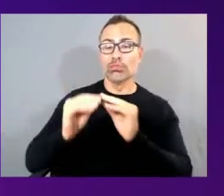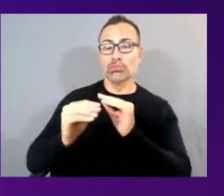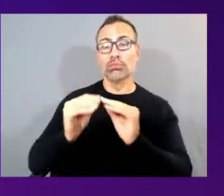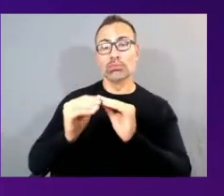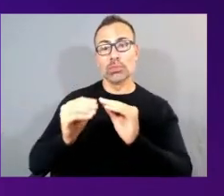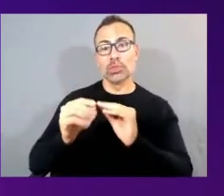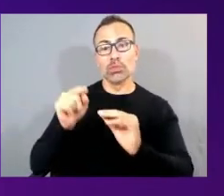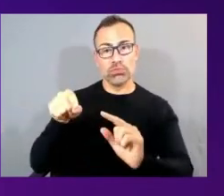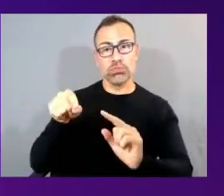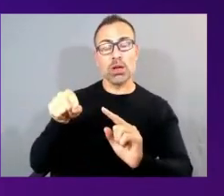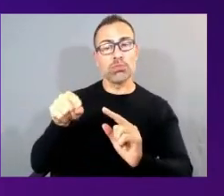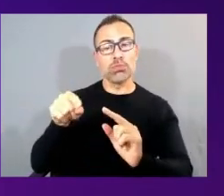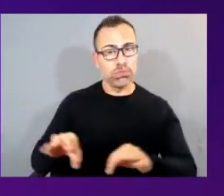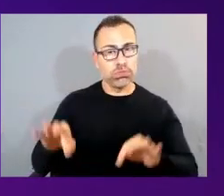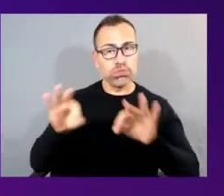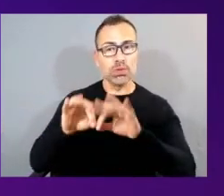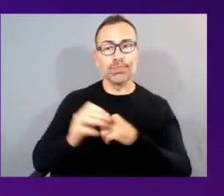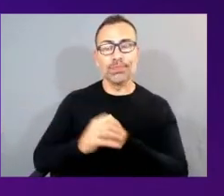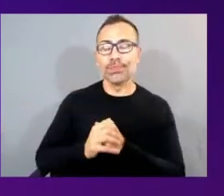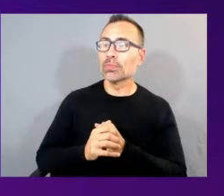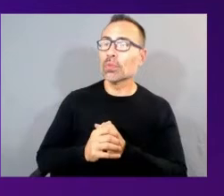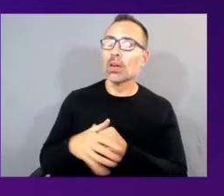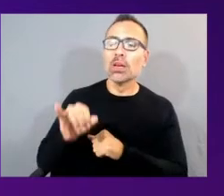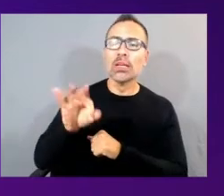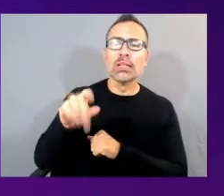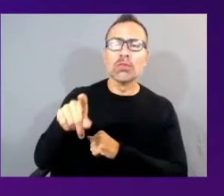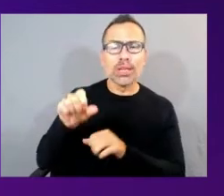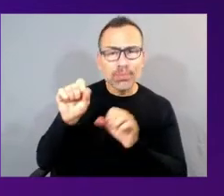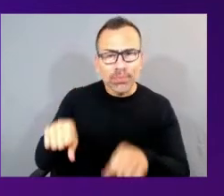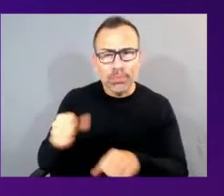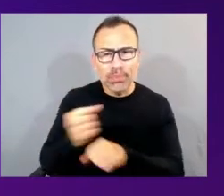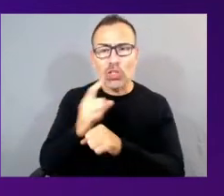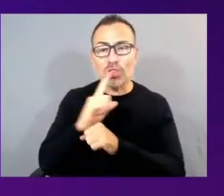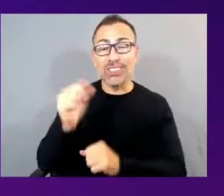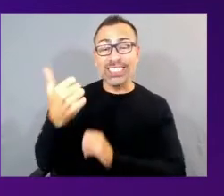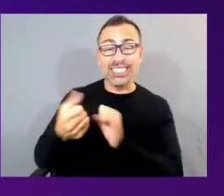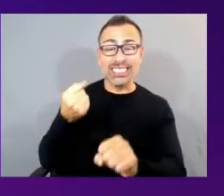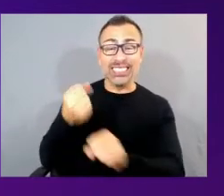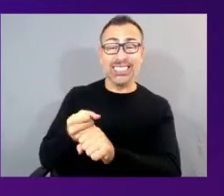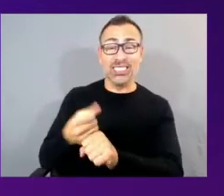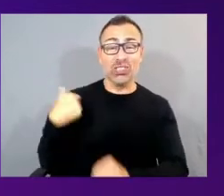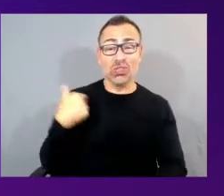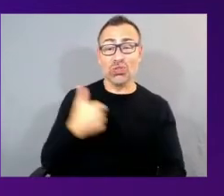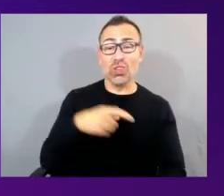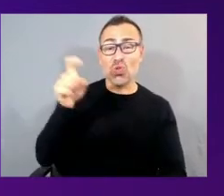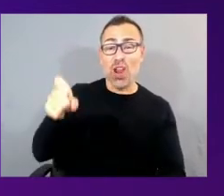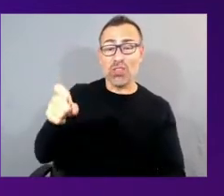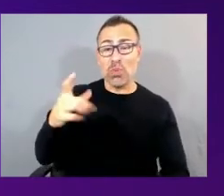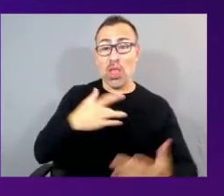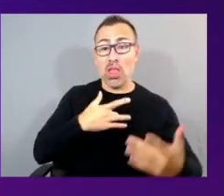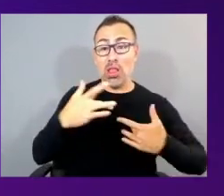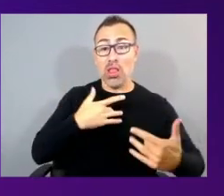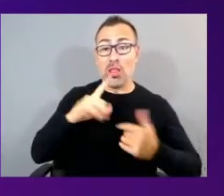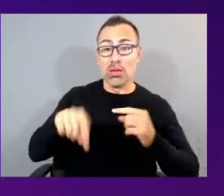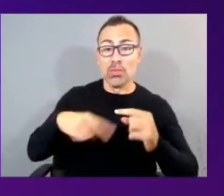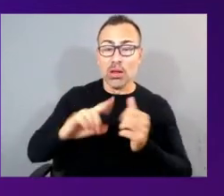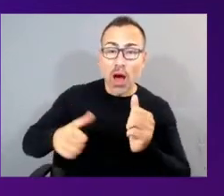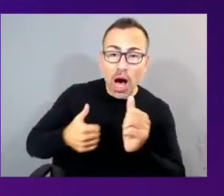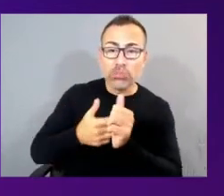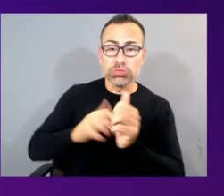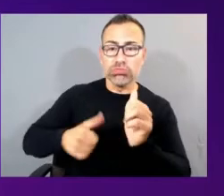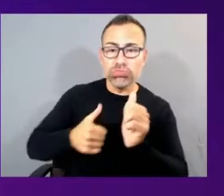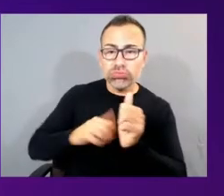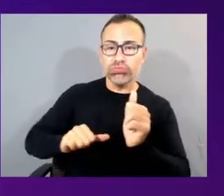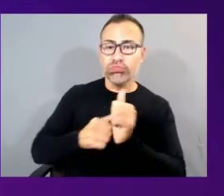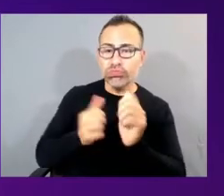we can make sure for 10 years we don't have to worry about upgrading the products, that's what we want actually. Our whole platform